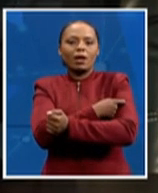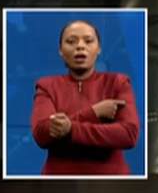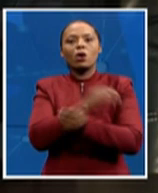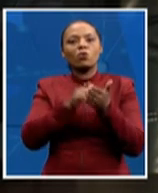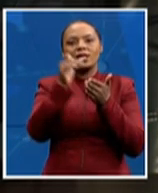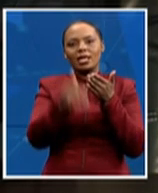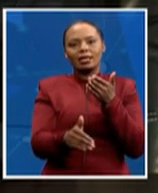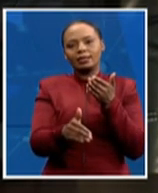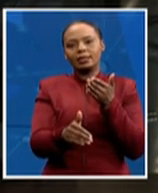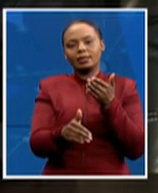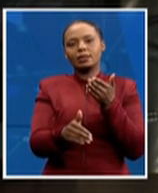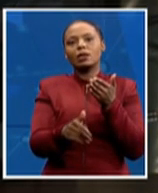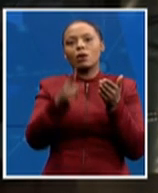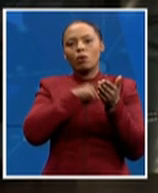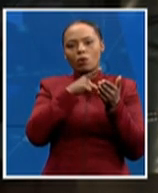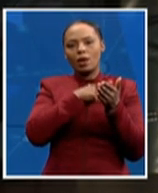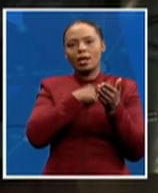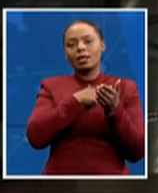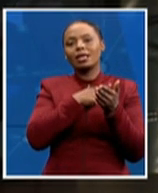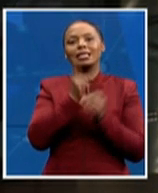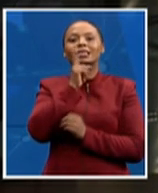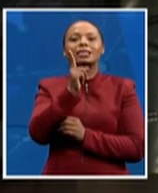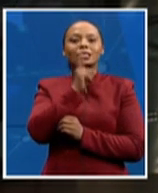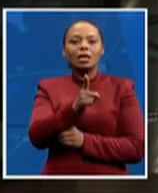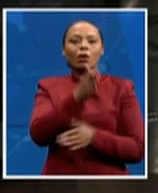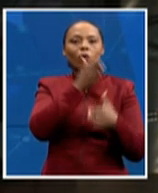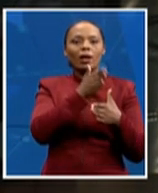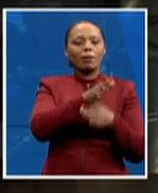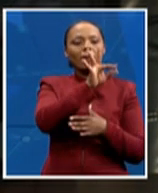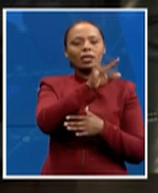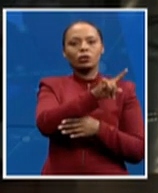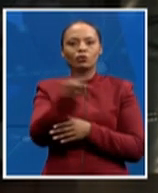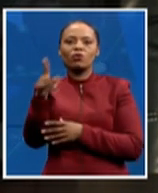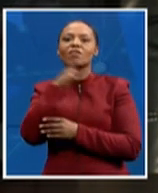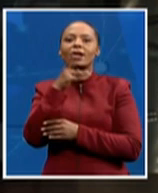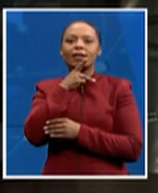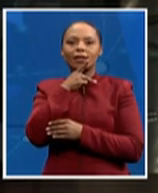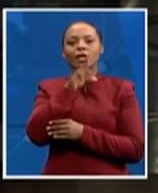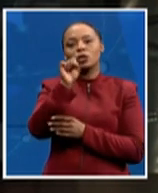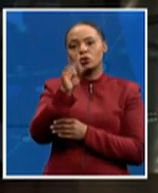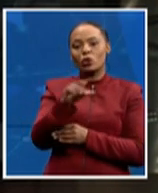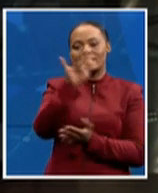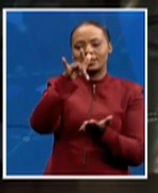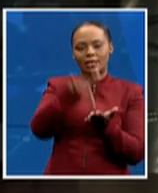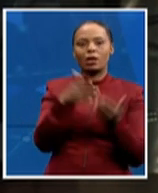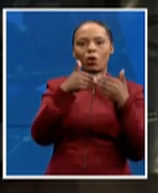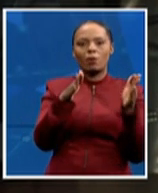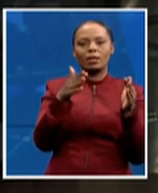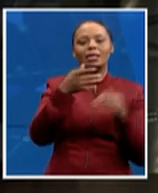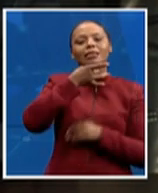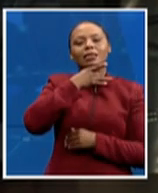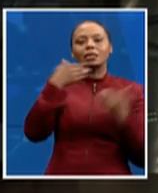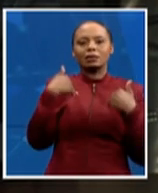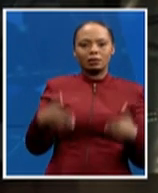between Monday and Friday. We are also concerned by a few schools which